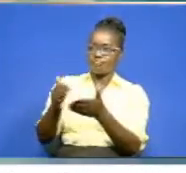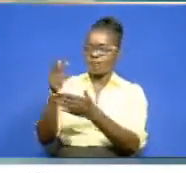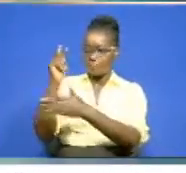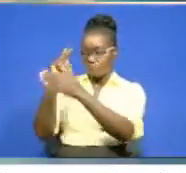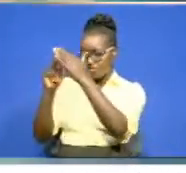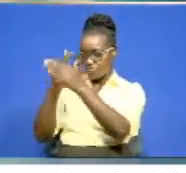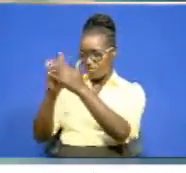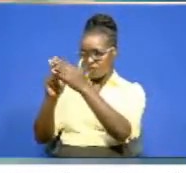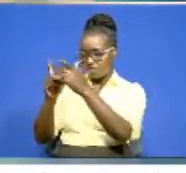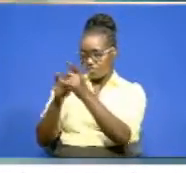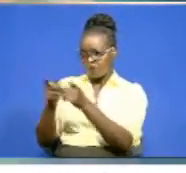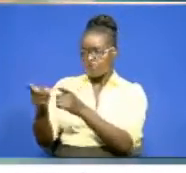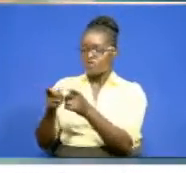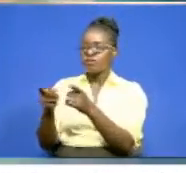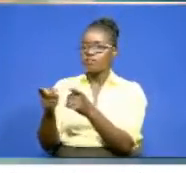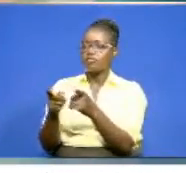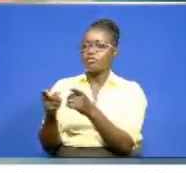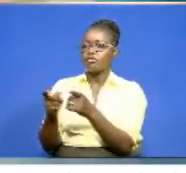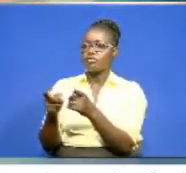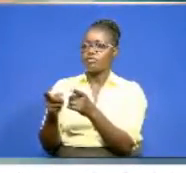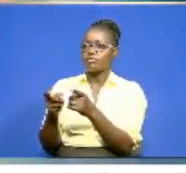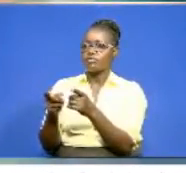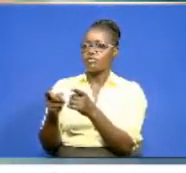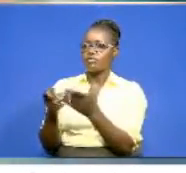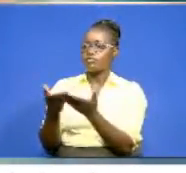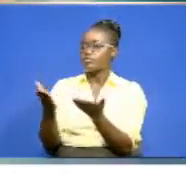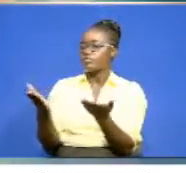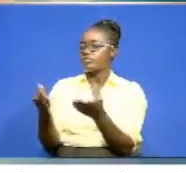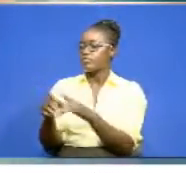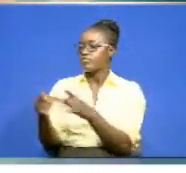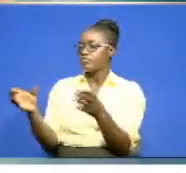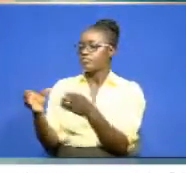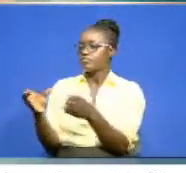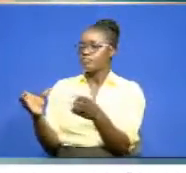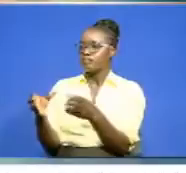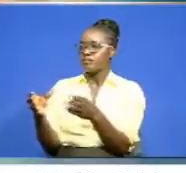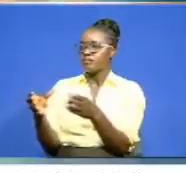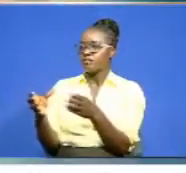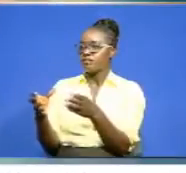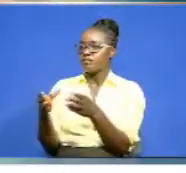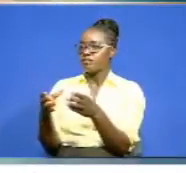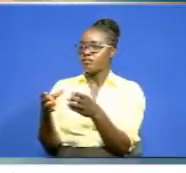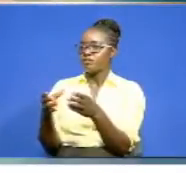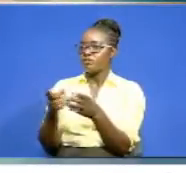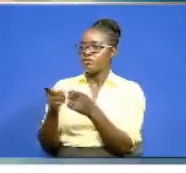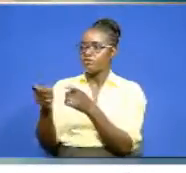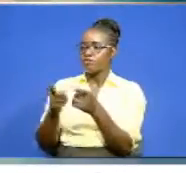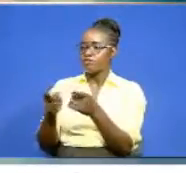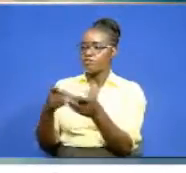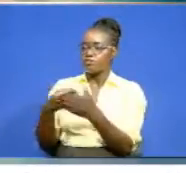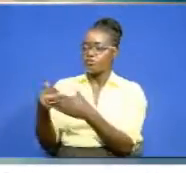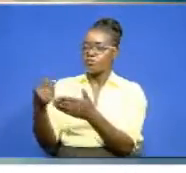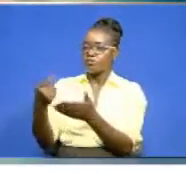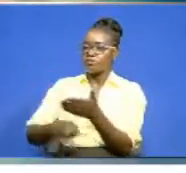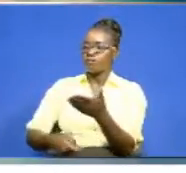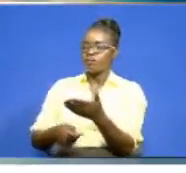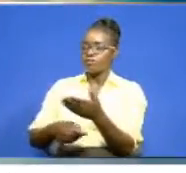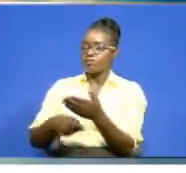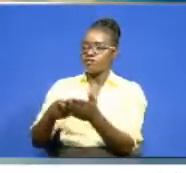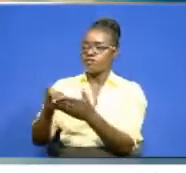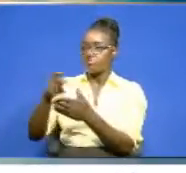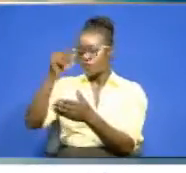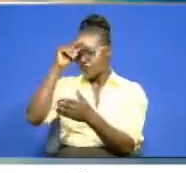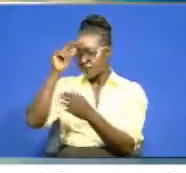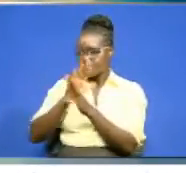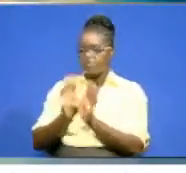professionals in terms of, this is like a company, you run the league, make revenue, pay taxes to the government. That's